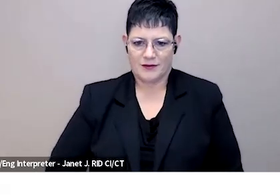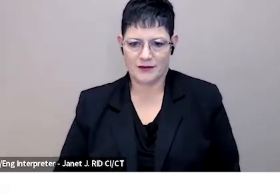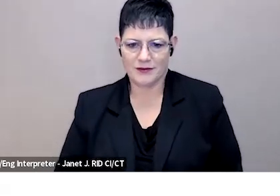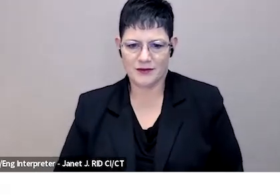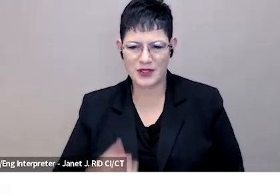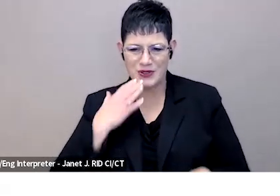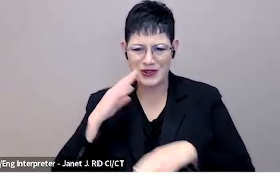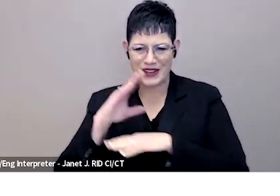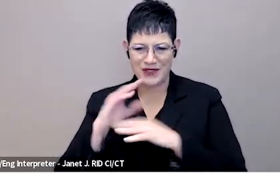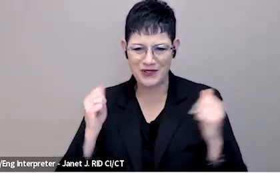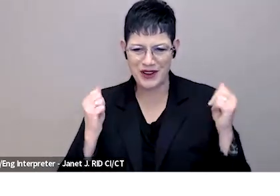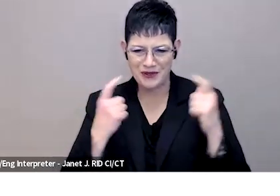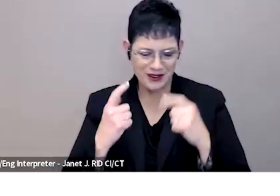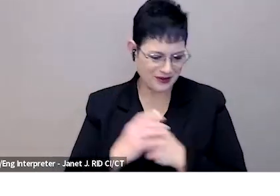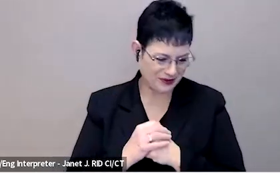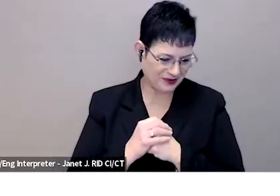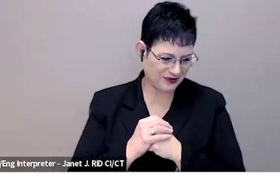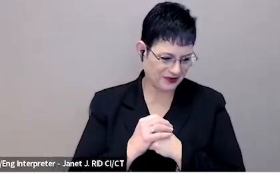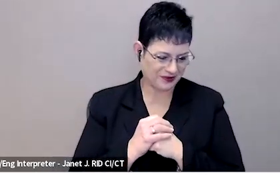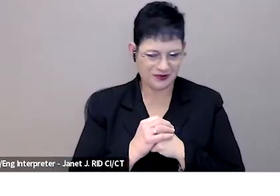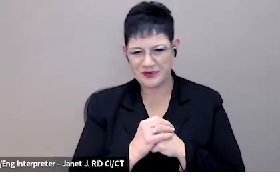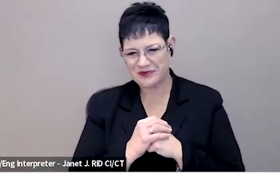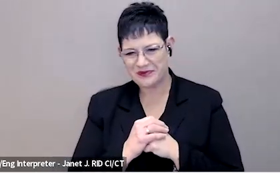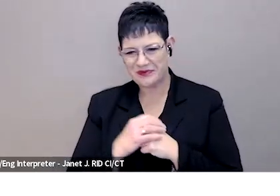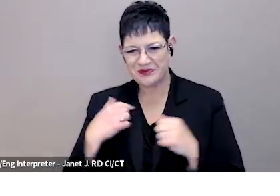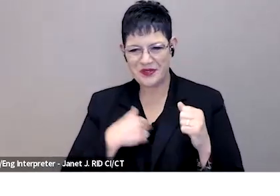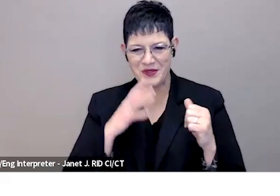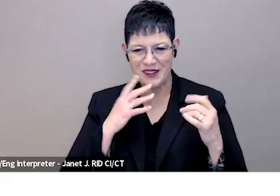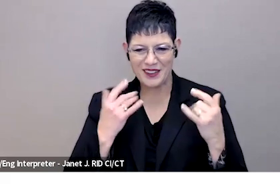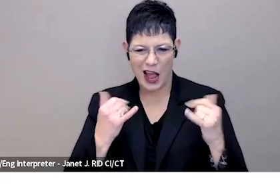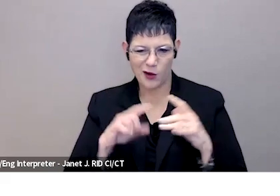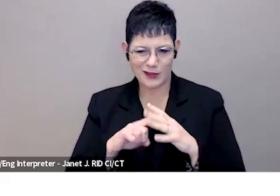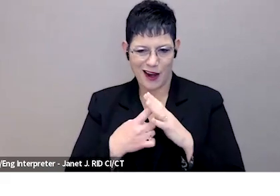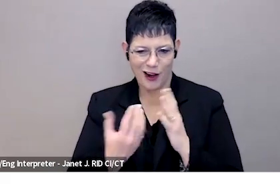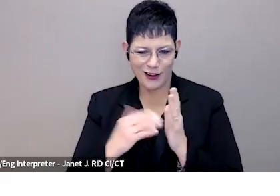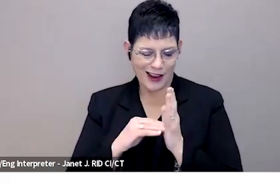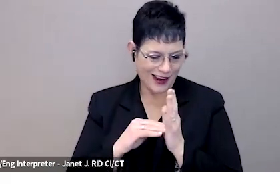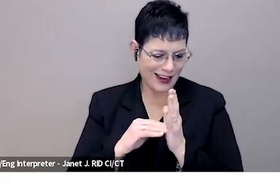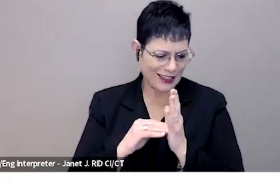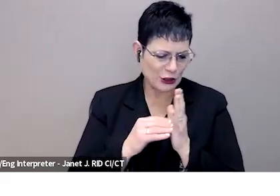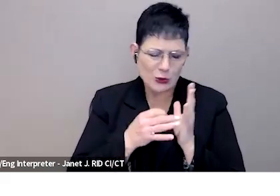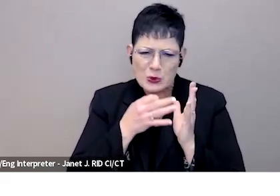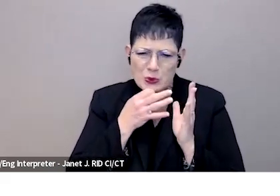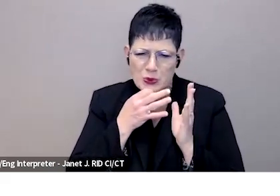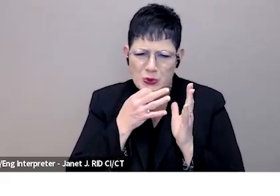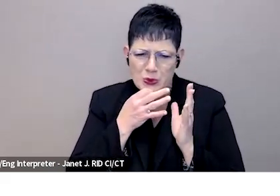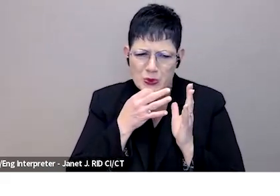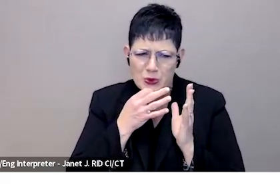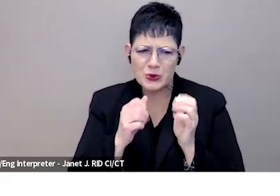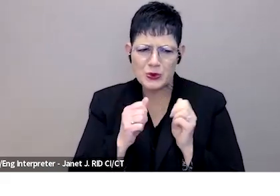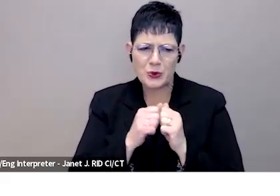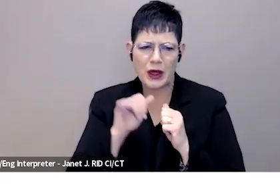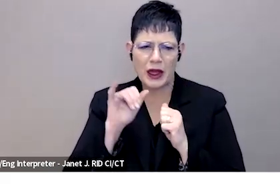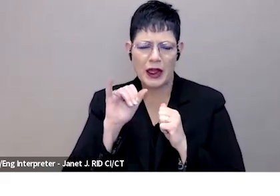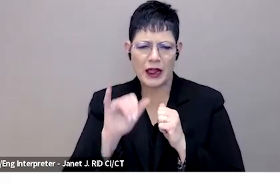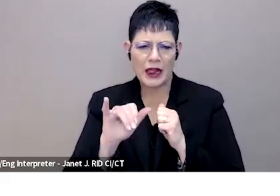Good afternoon, everyone. We are going to get started in a moment here with our family caregiver support